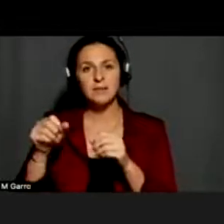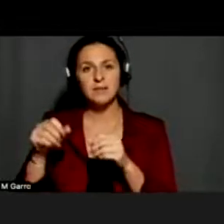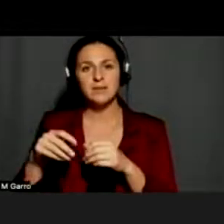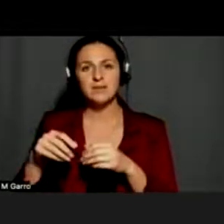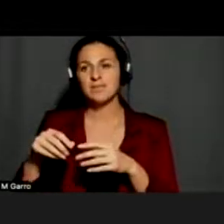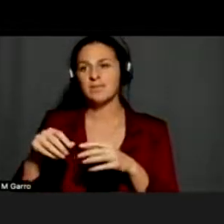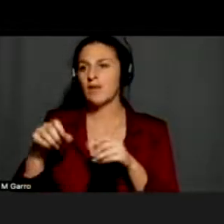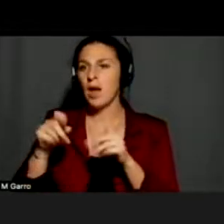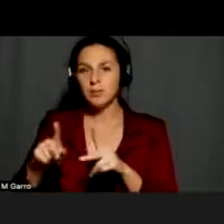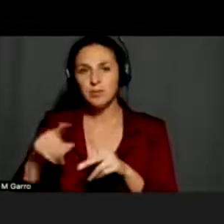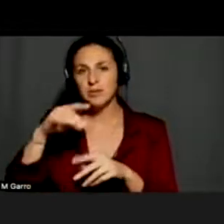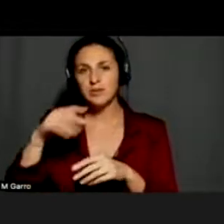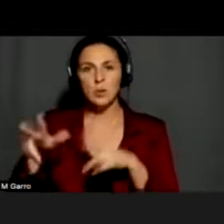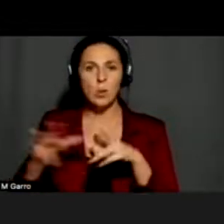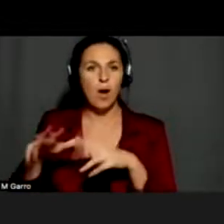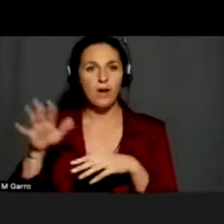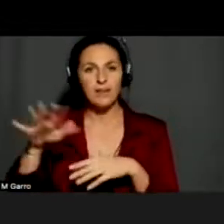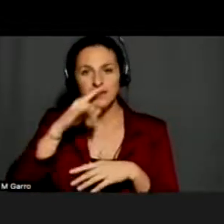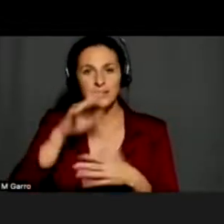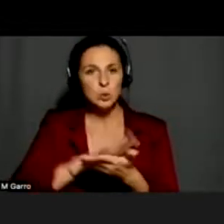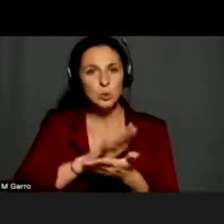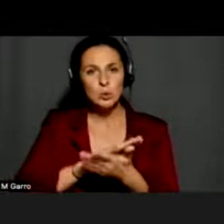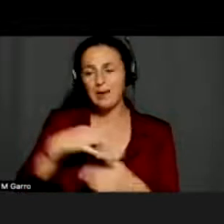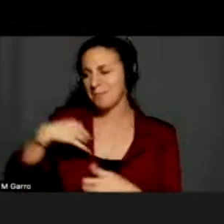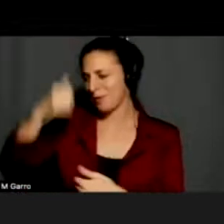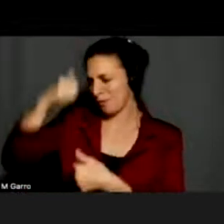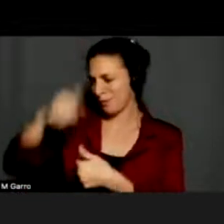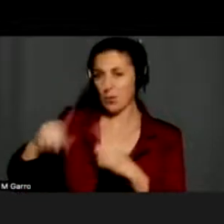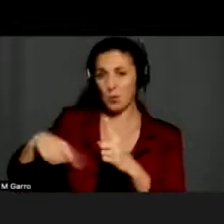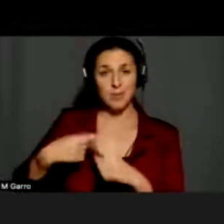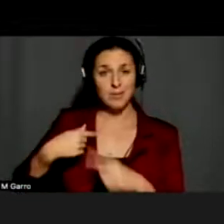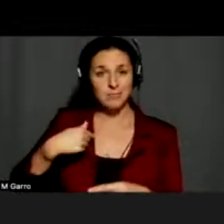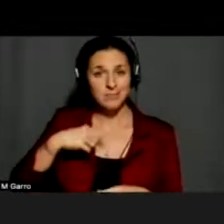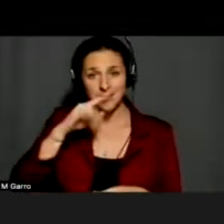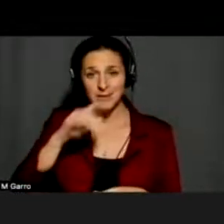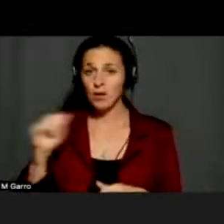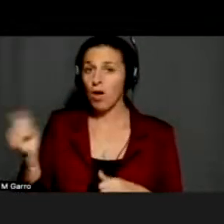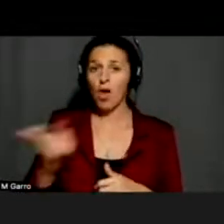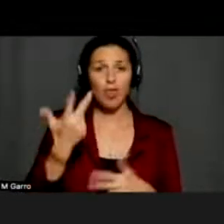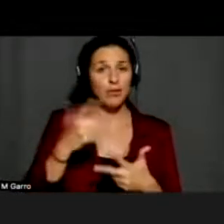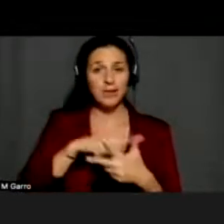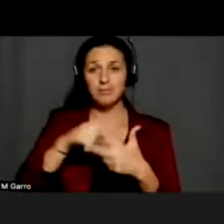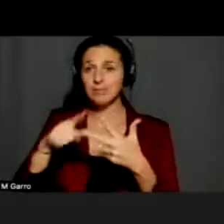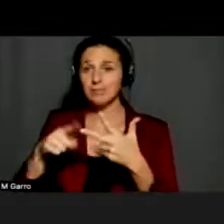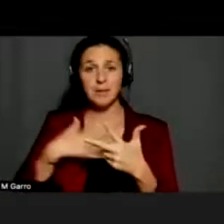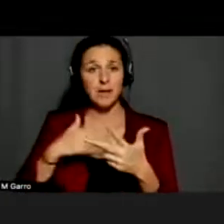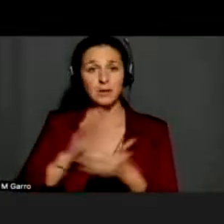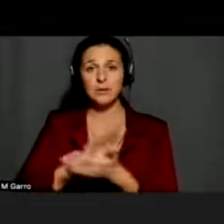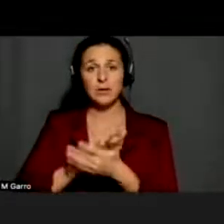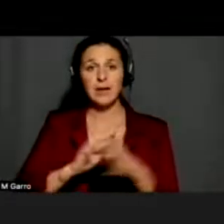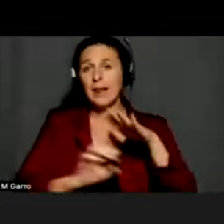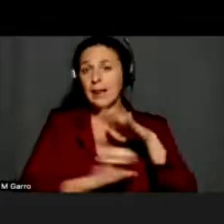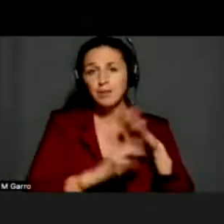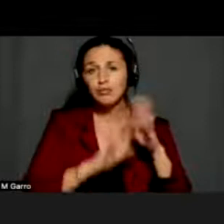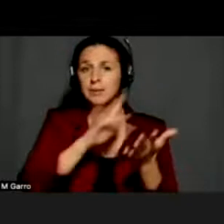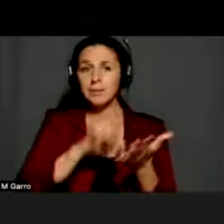I remember, when I was a kid, all three of my schools, the elementary, the middle, and the high school,